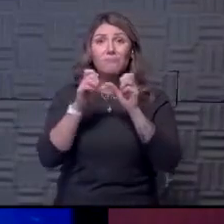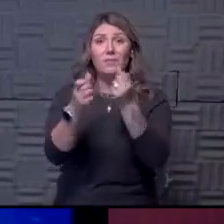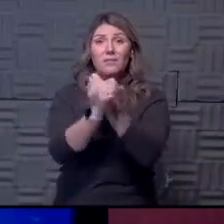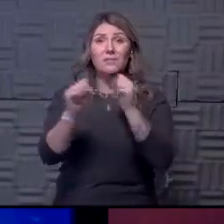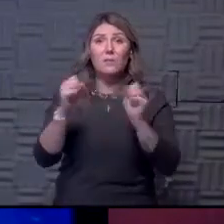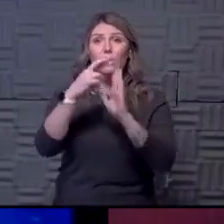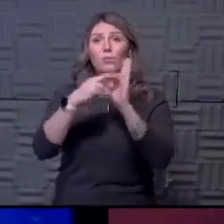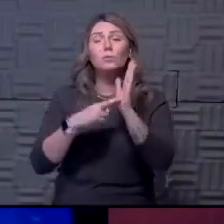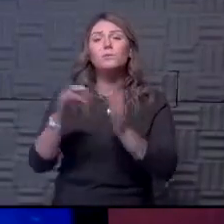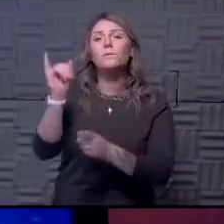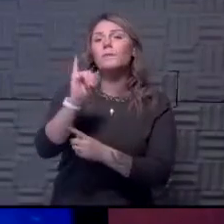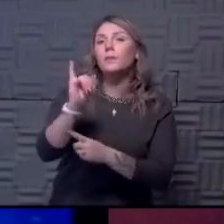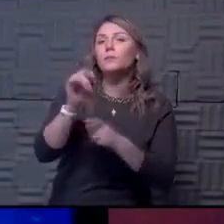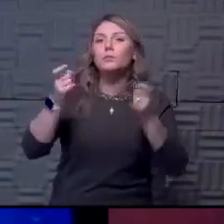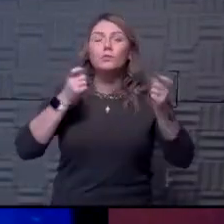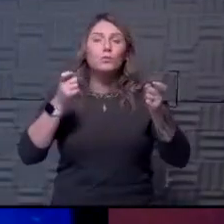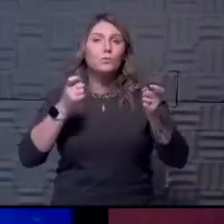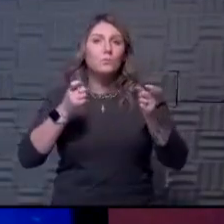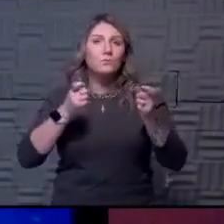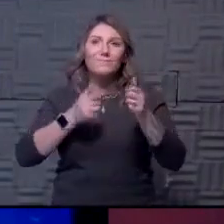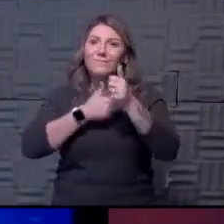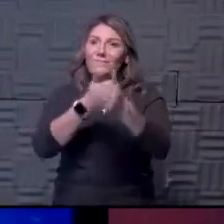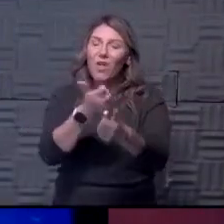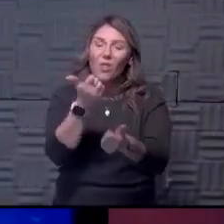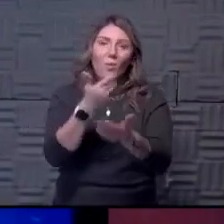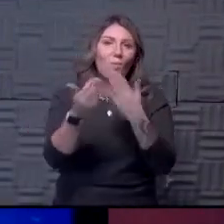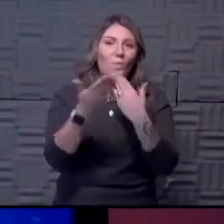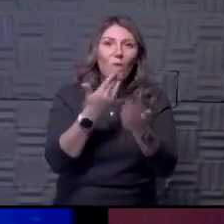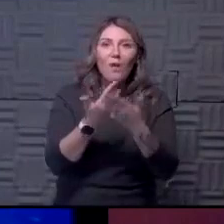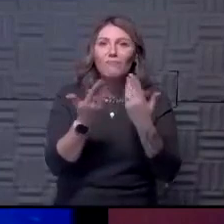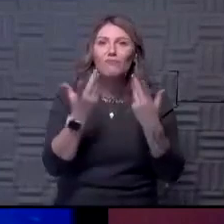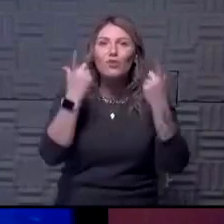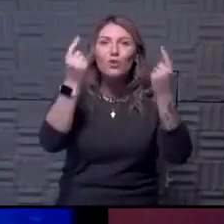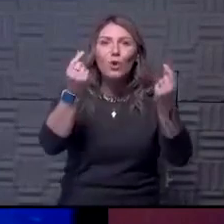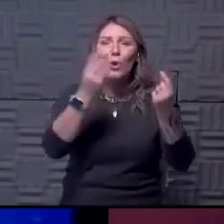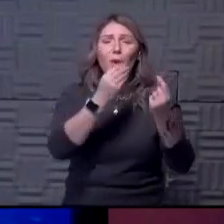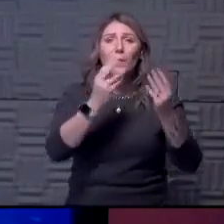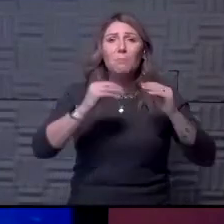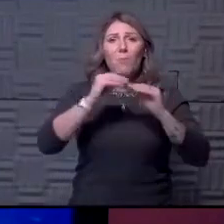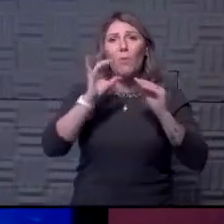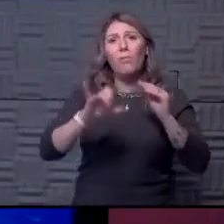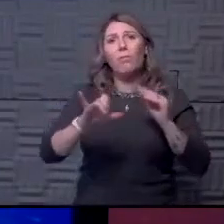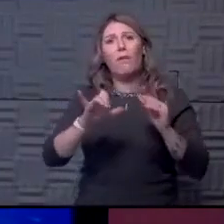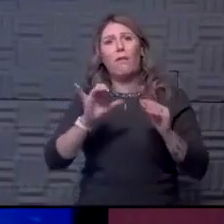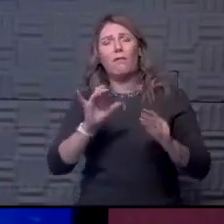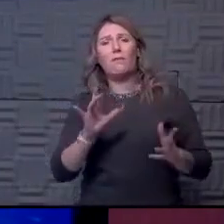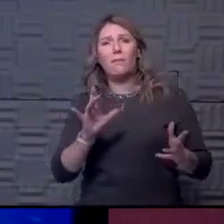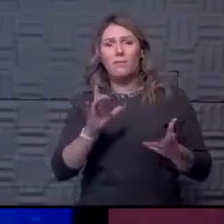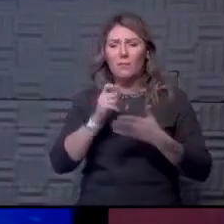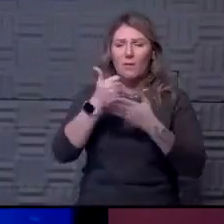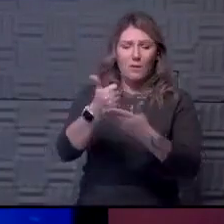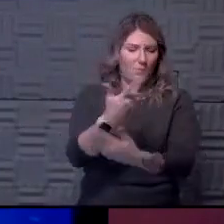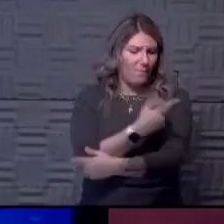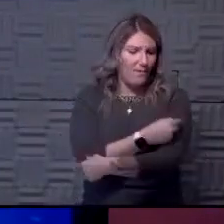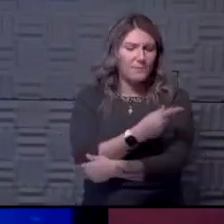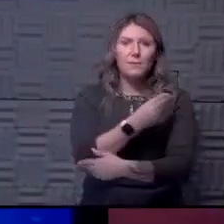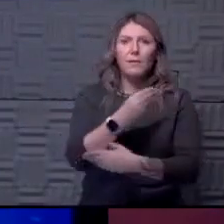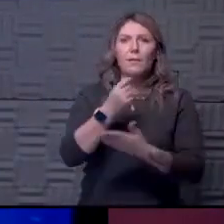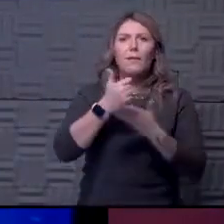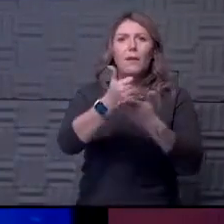infection control really do travel with you wherever you go. And that more than that, with the help of vaccination and the help of each